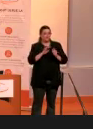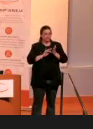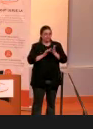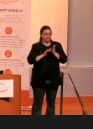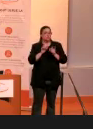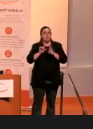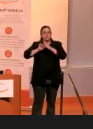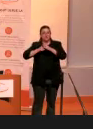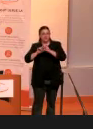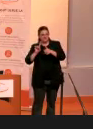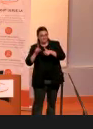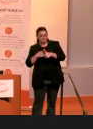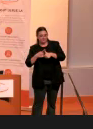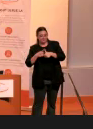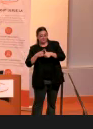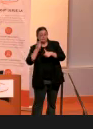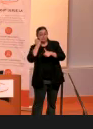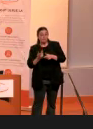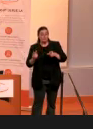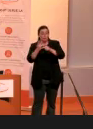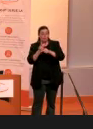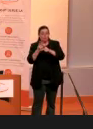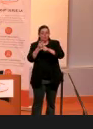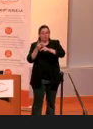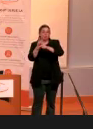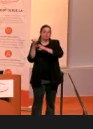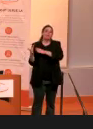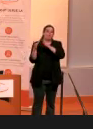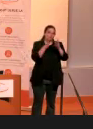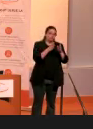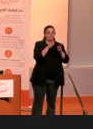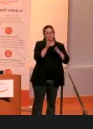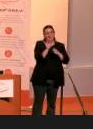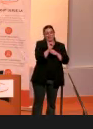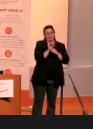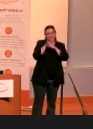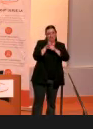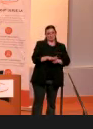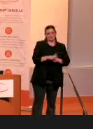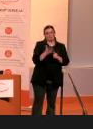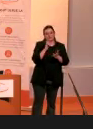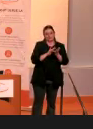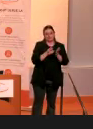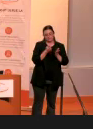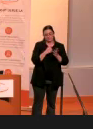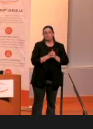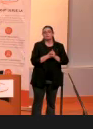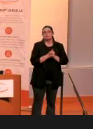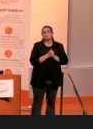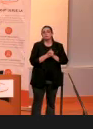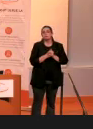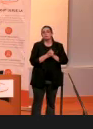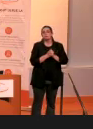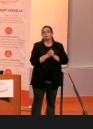circumstances. So this is how they do it. It's a little confusing, but you can hopefully